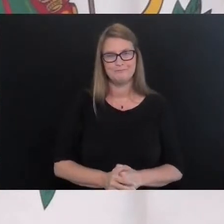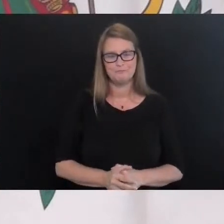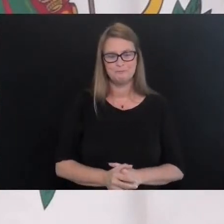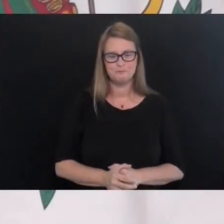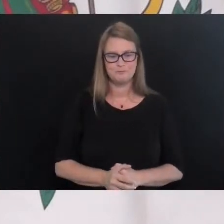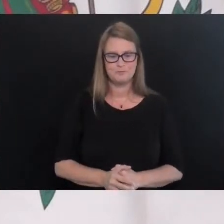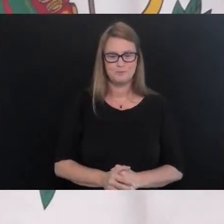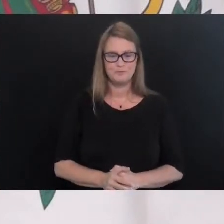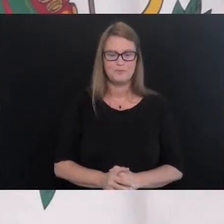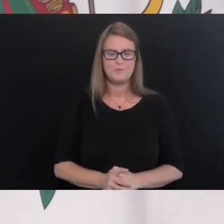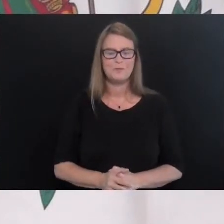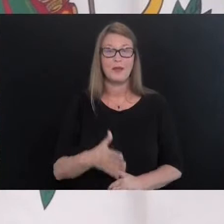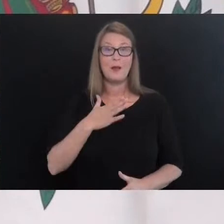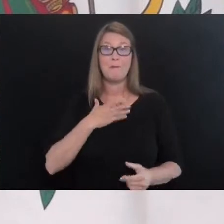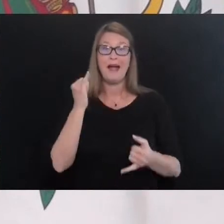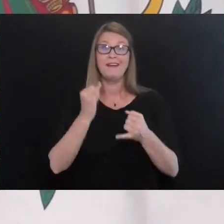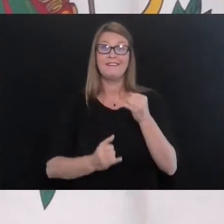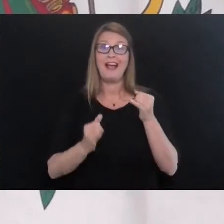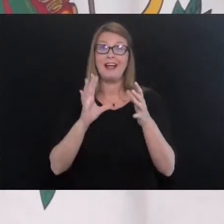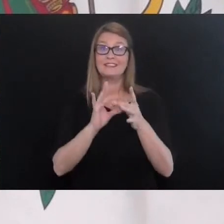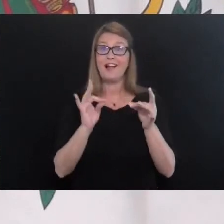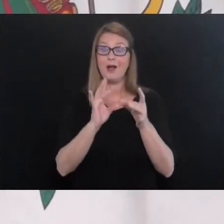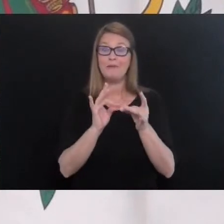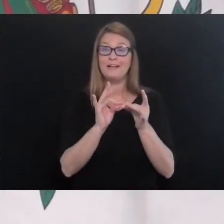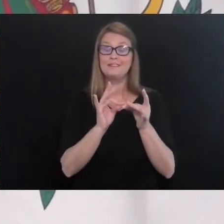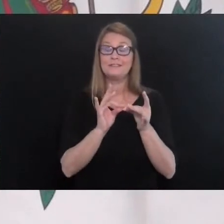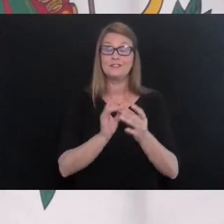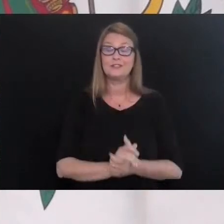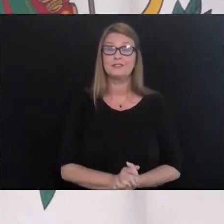I guess the last thing I have is the